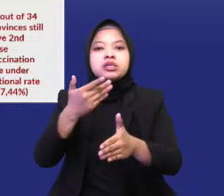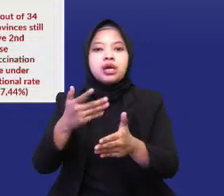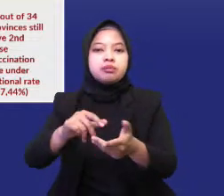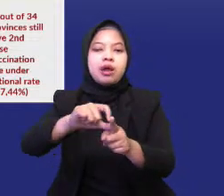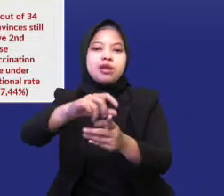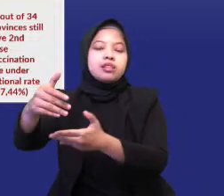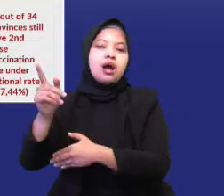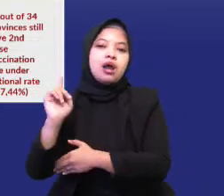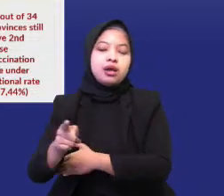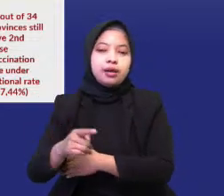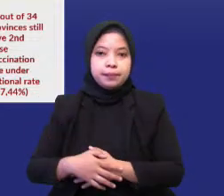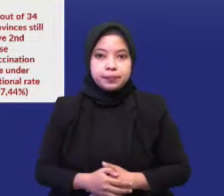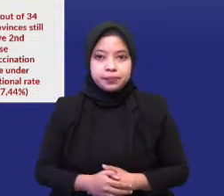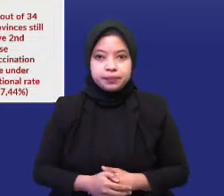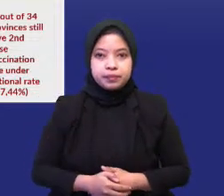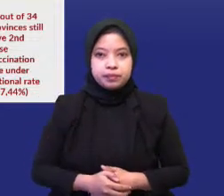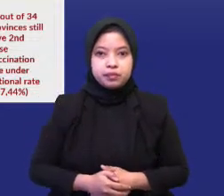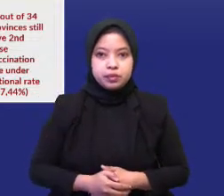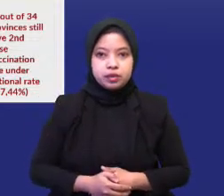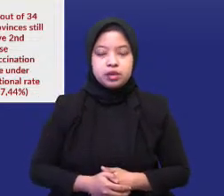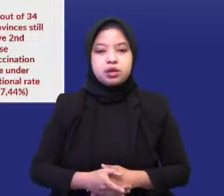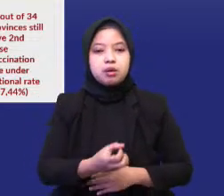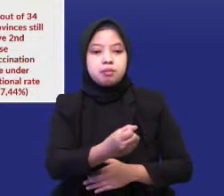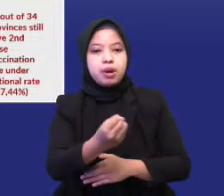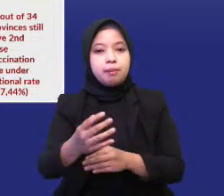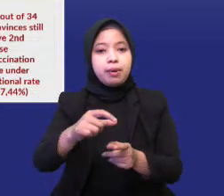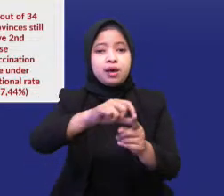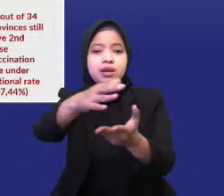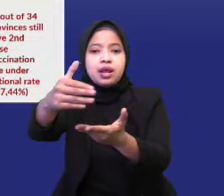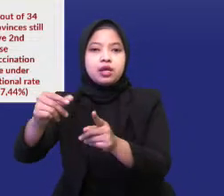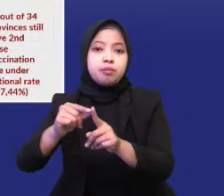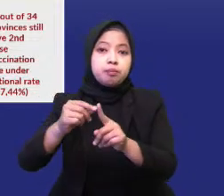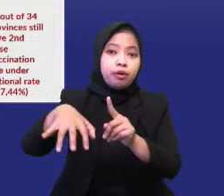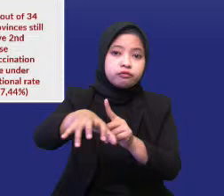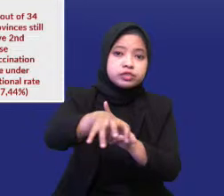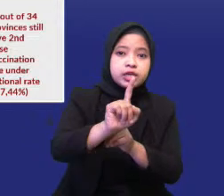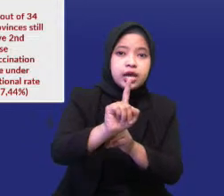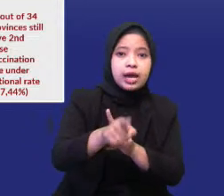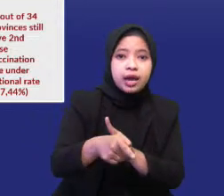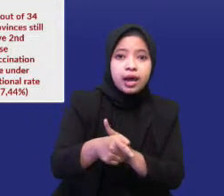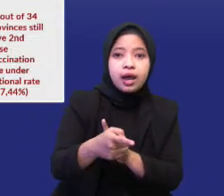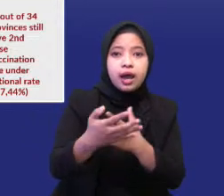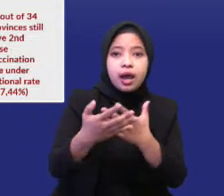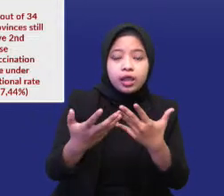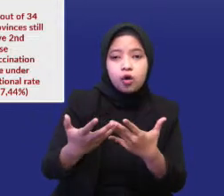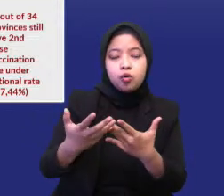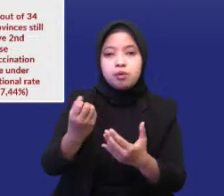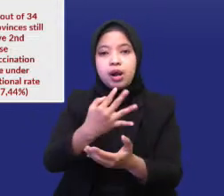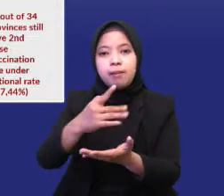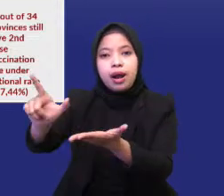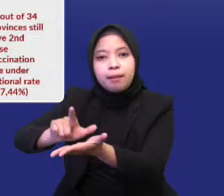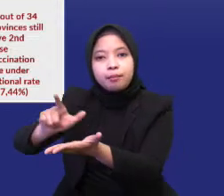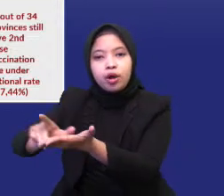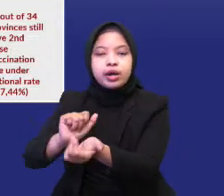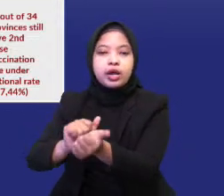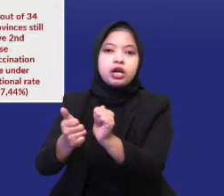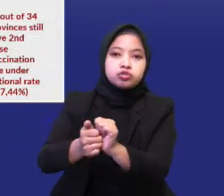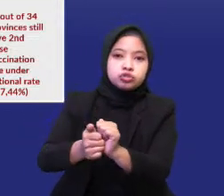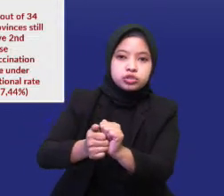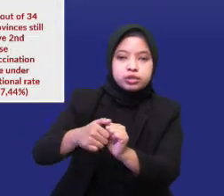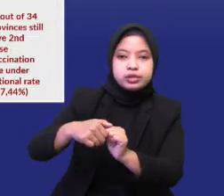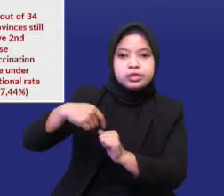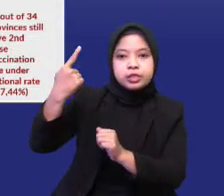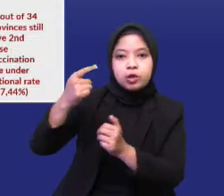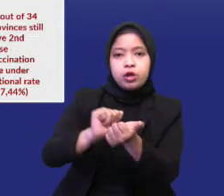suppress the number, especially in the provinces with the largest contributors to the addition of